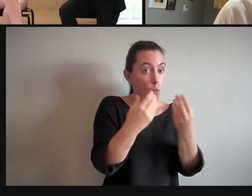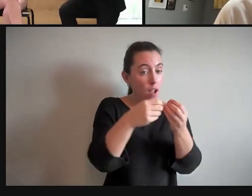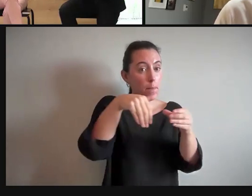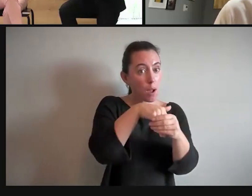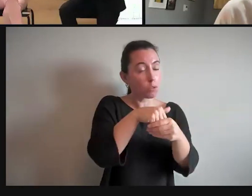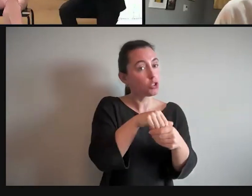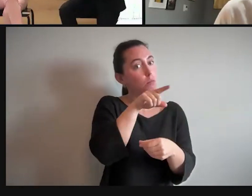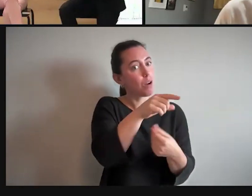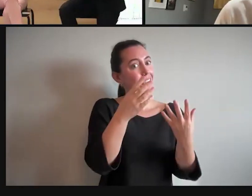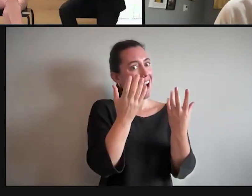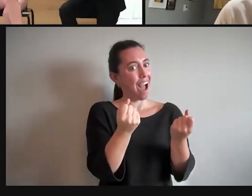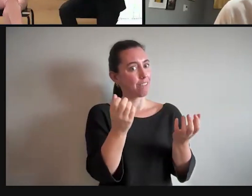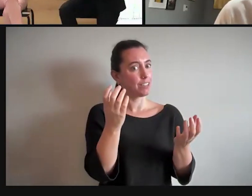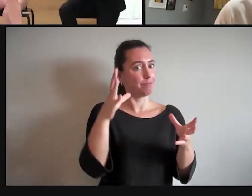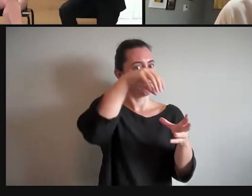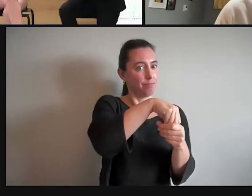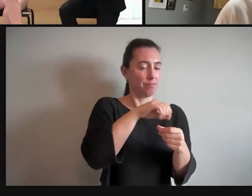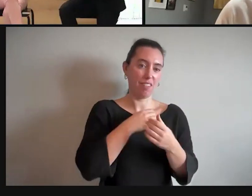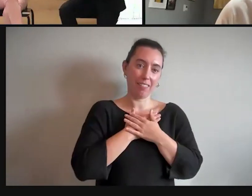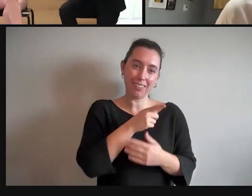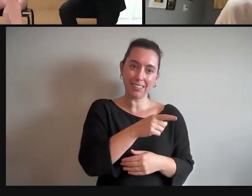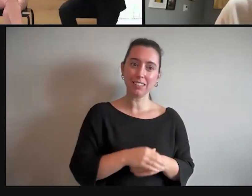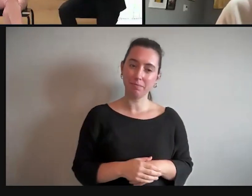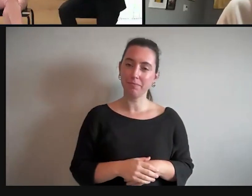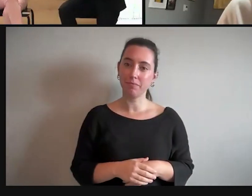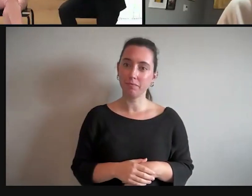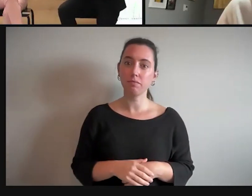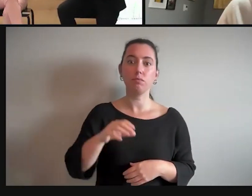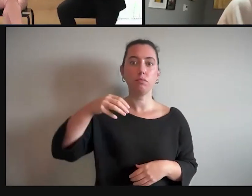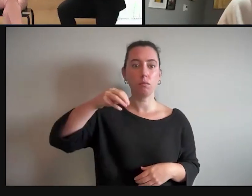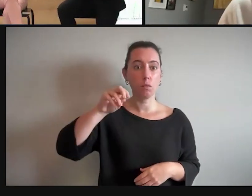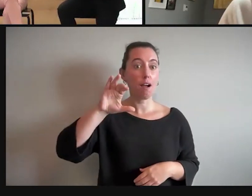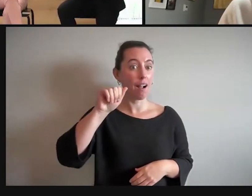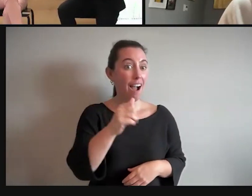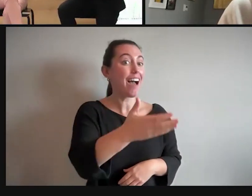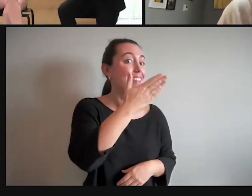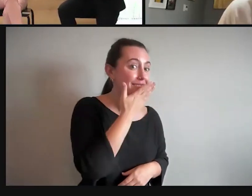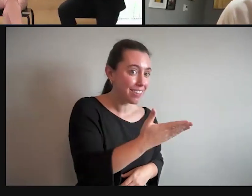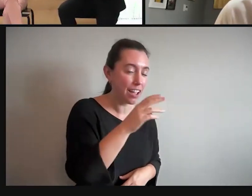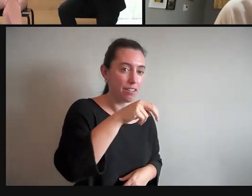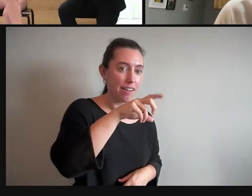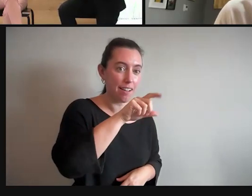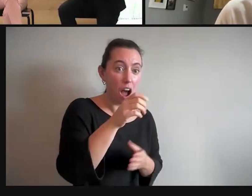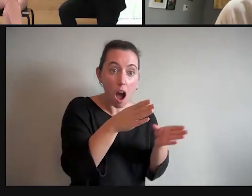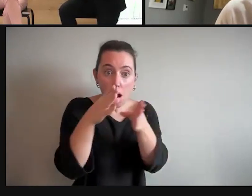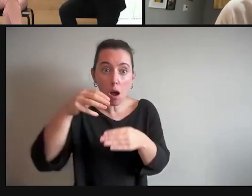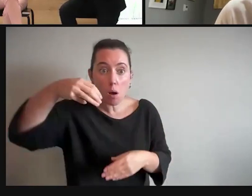course. Really looking forward to it. Thank you very much, Nadia. And Moïse? Well,